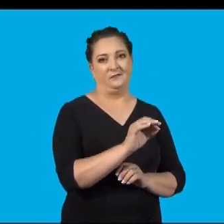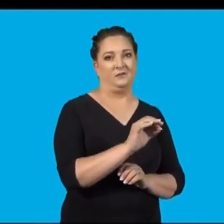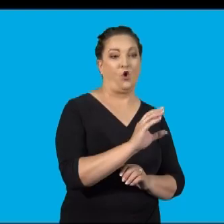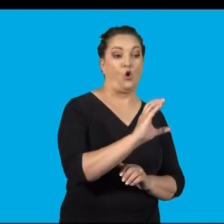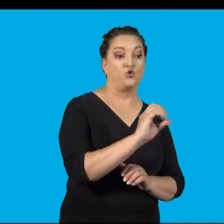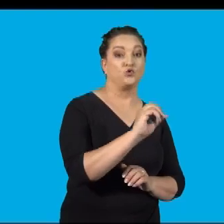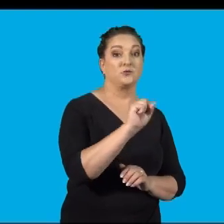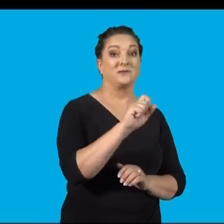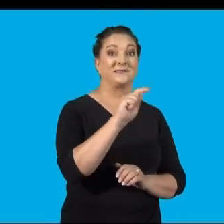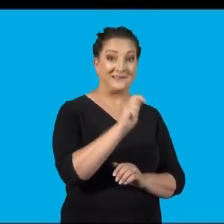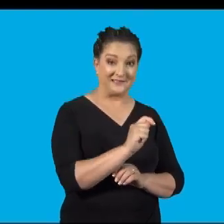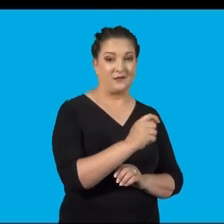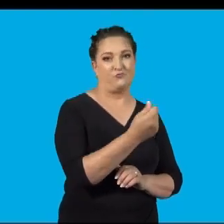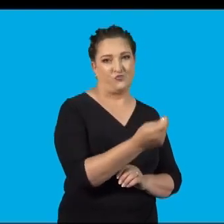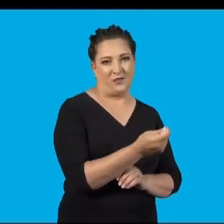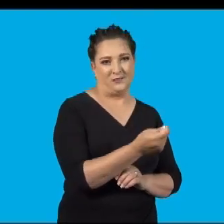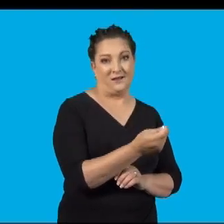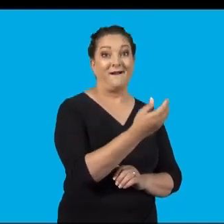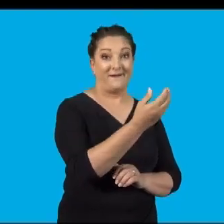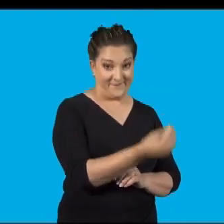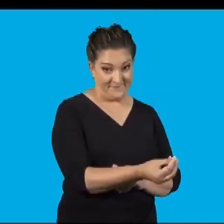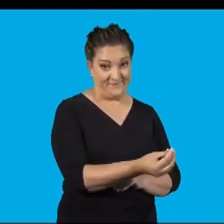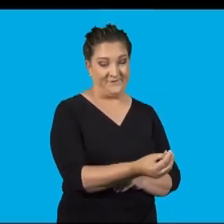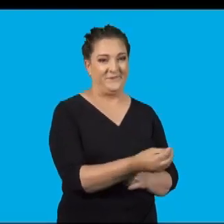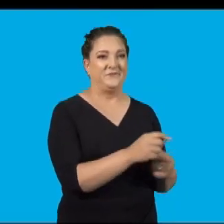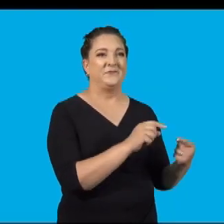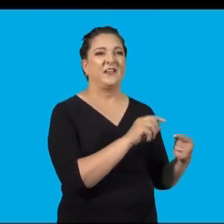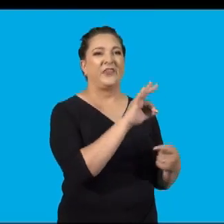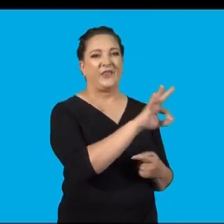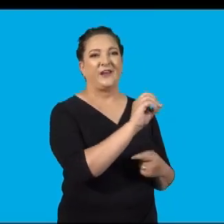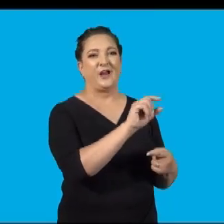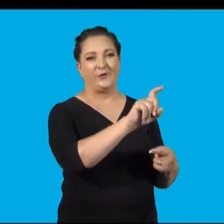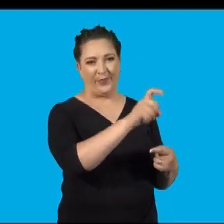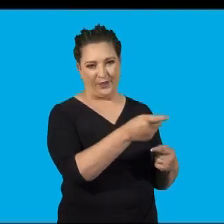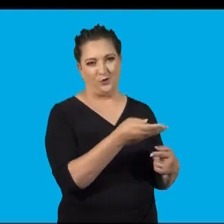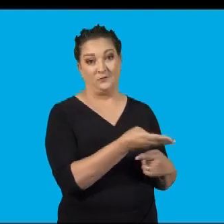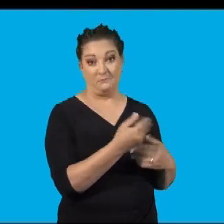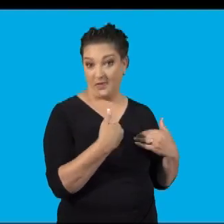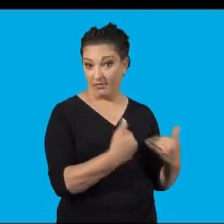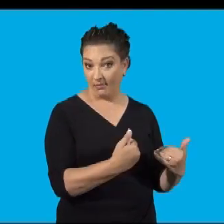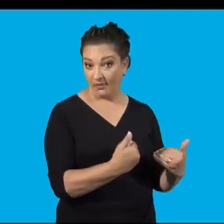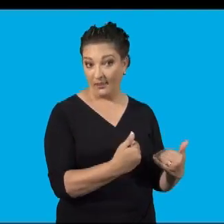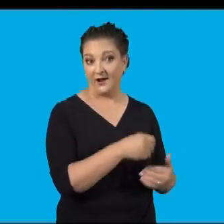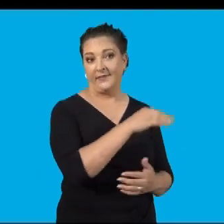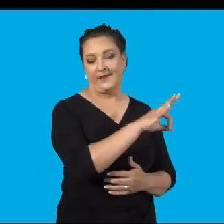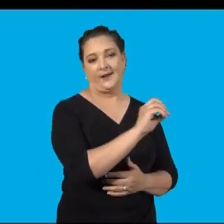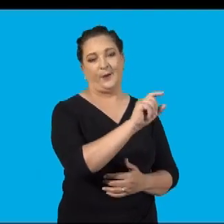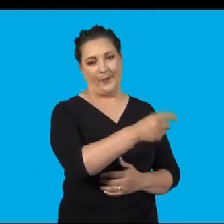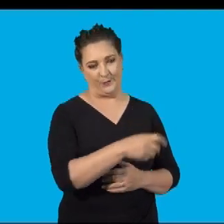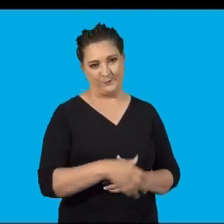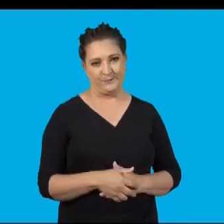cost. So our computers have a cost price of 300,000. That is, at the